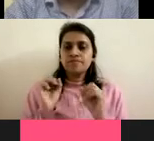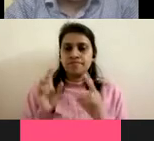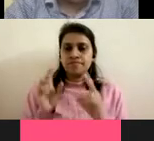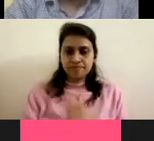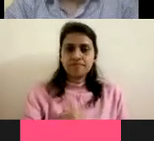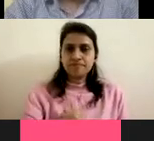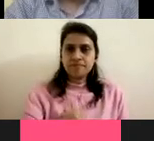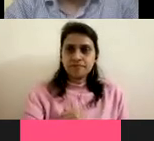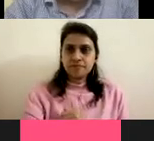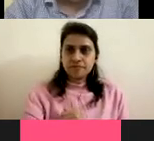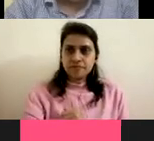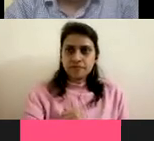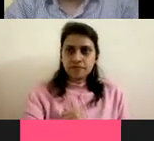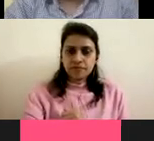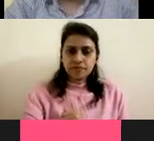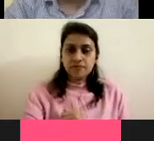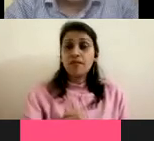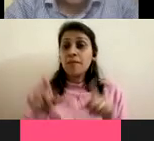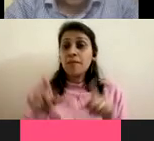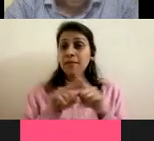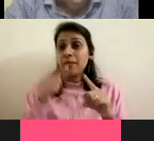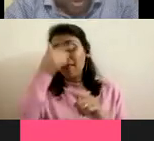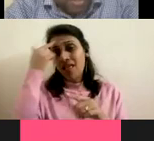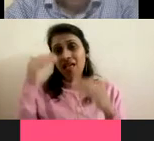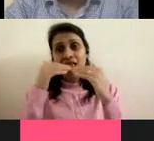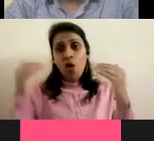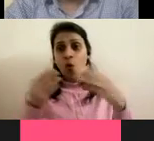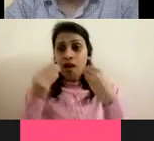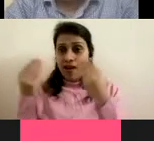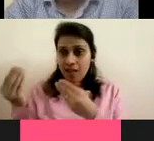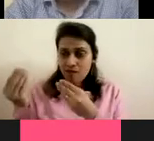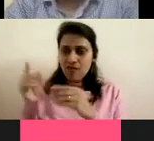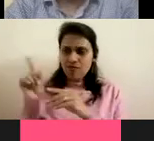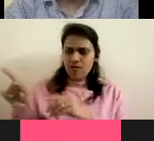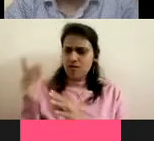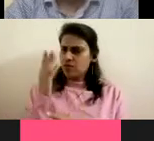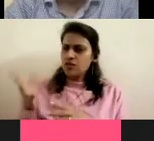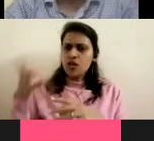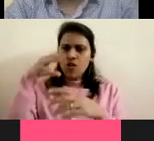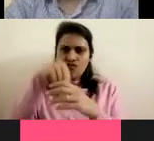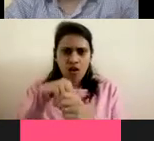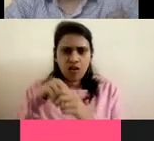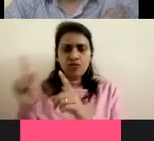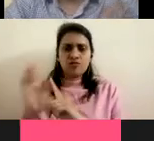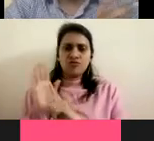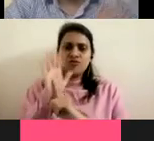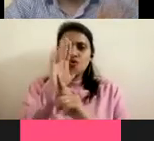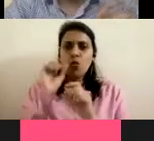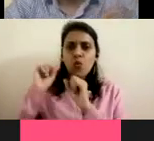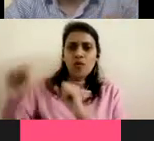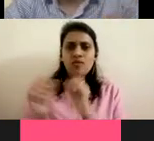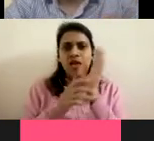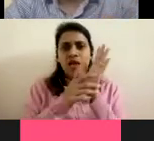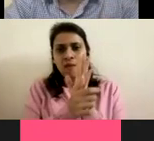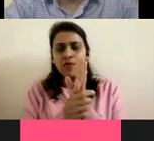if person is given equal opportunity, if the barriers are addressed, so that the person would, it's an import. They are